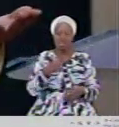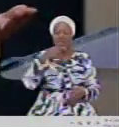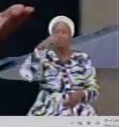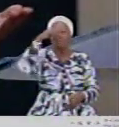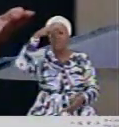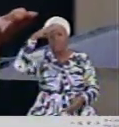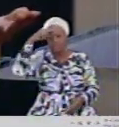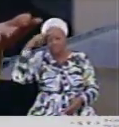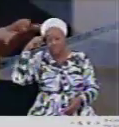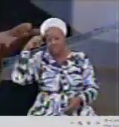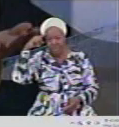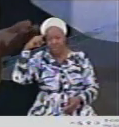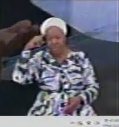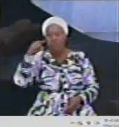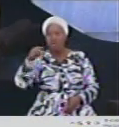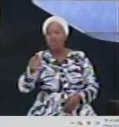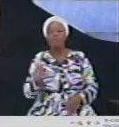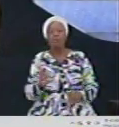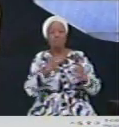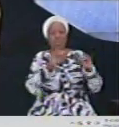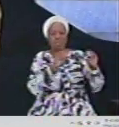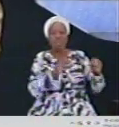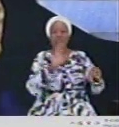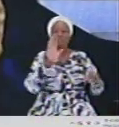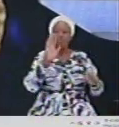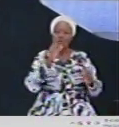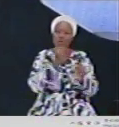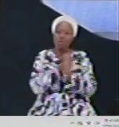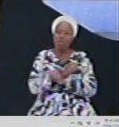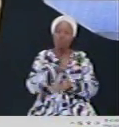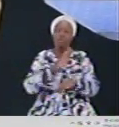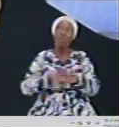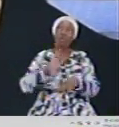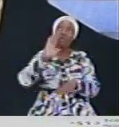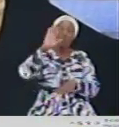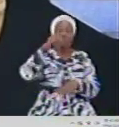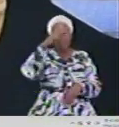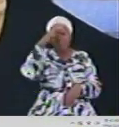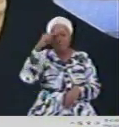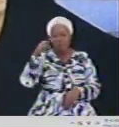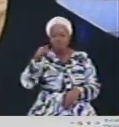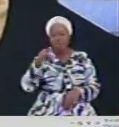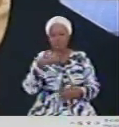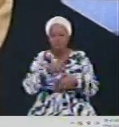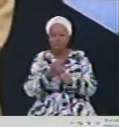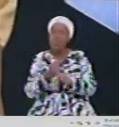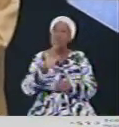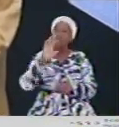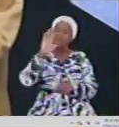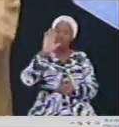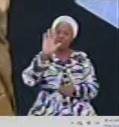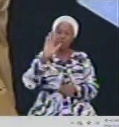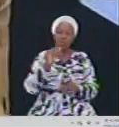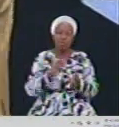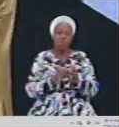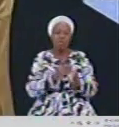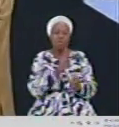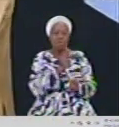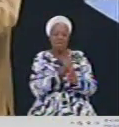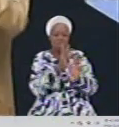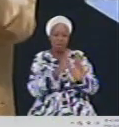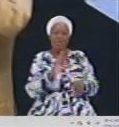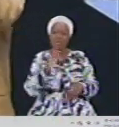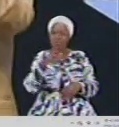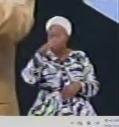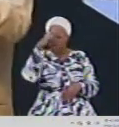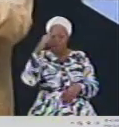because you set your love upon him, because you make him your habitation, because